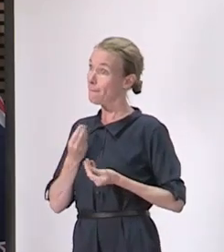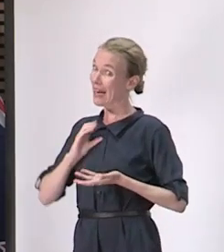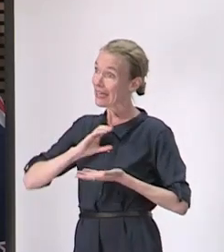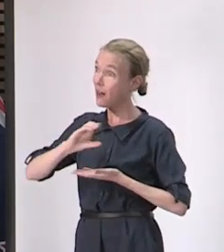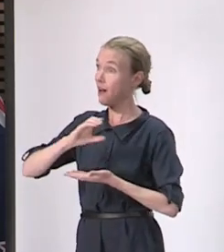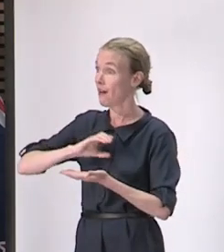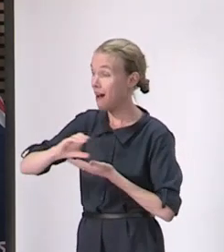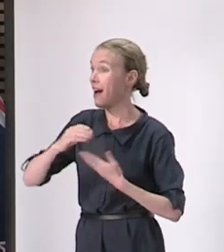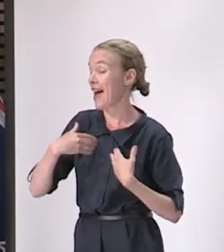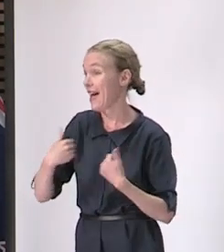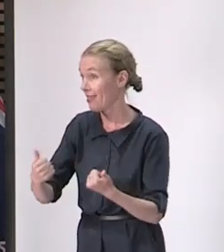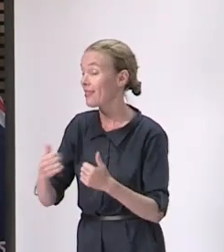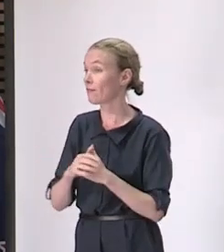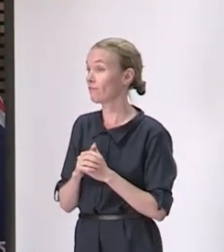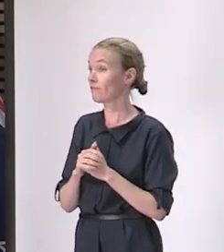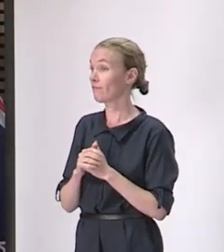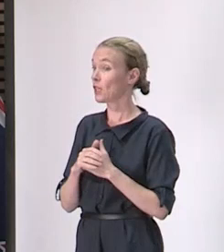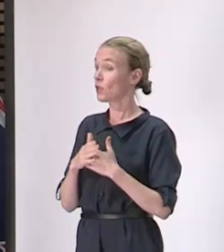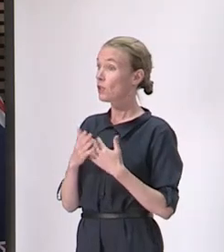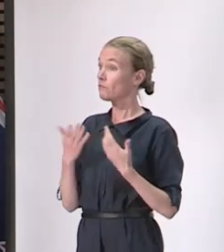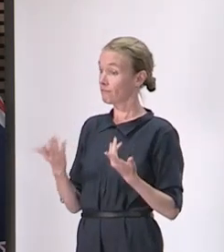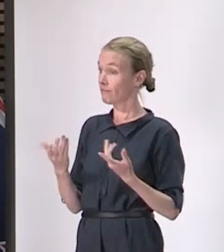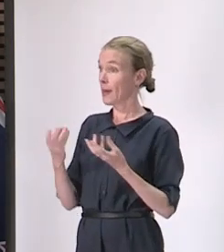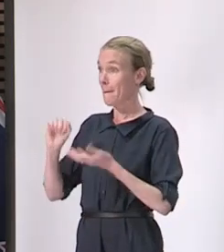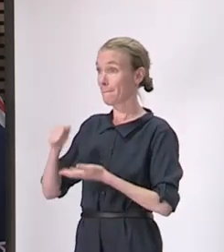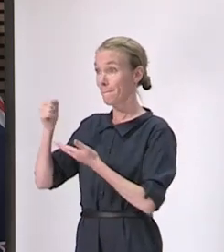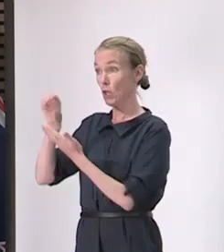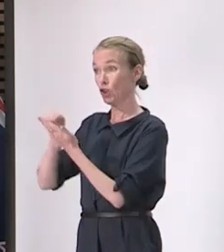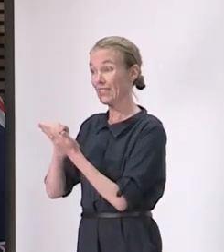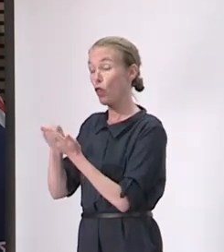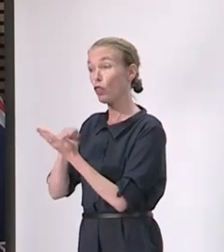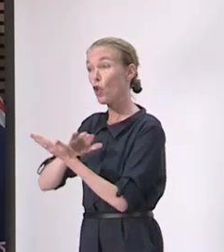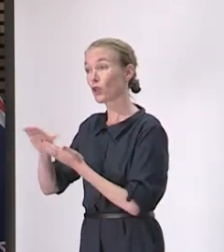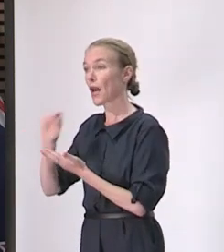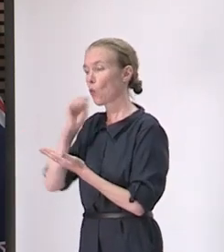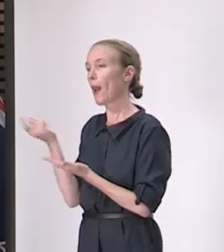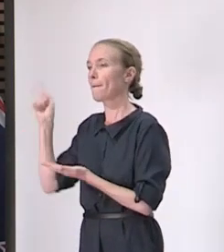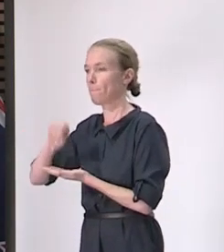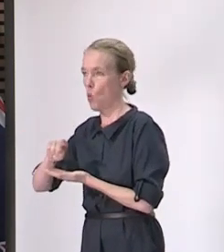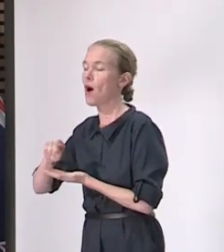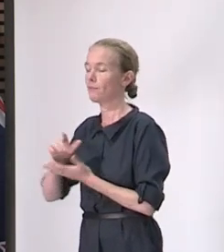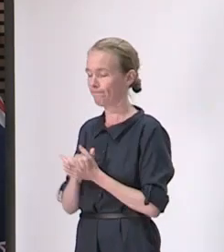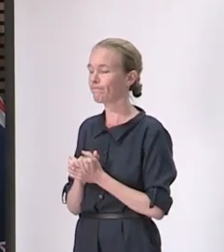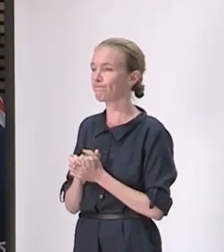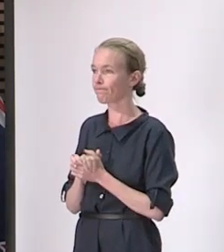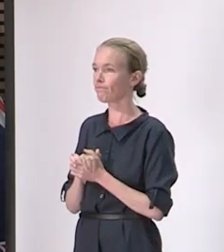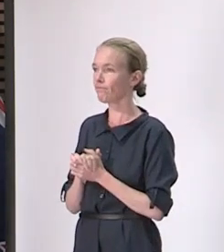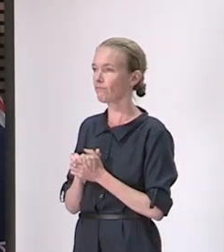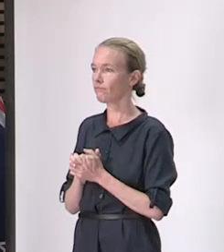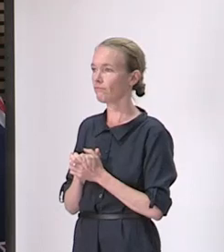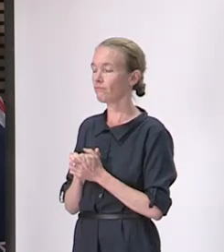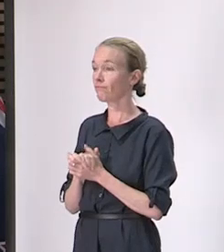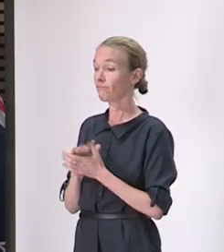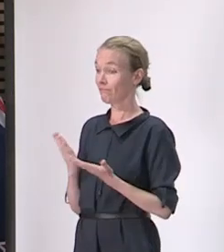as part of rebuilding together, our budget steps that investment up even further. Alongside our